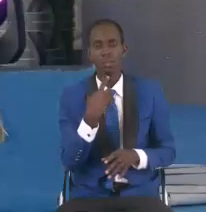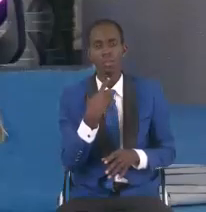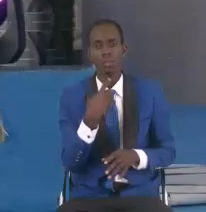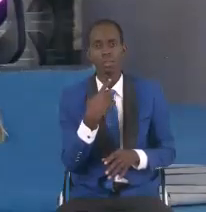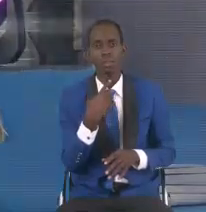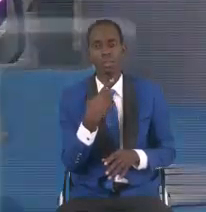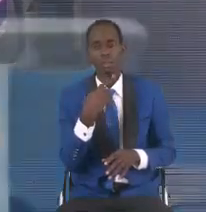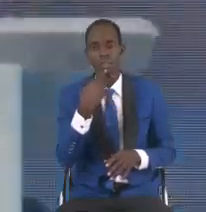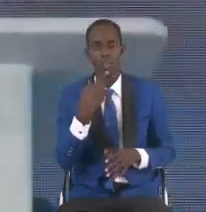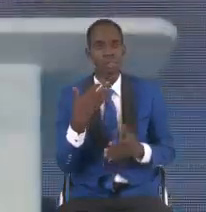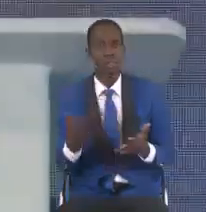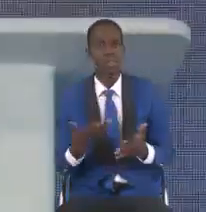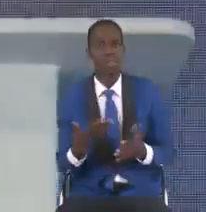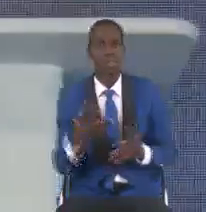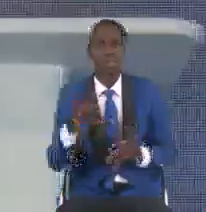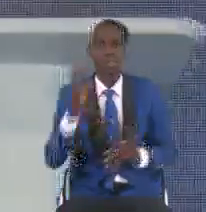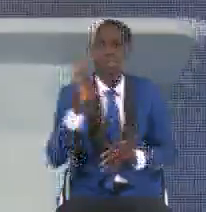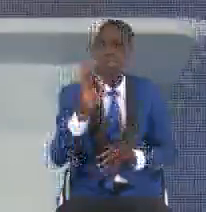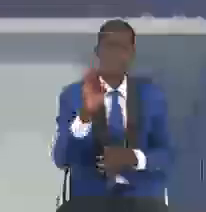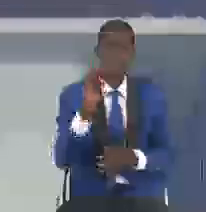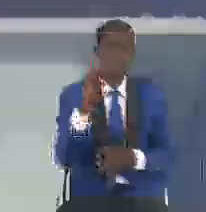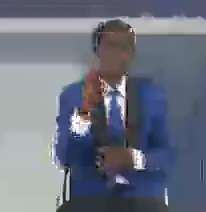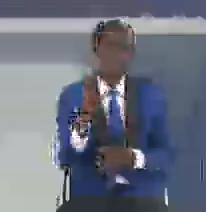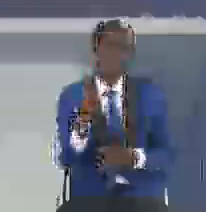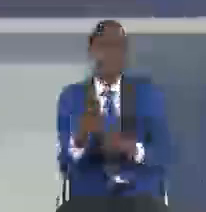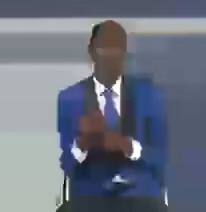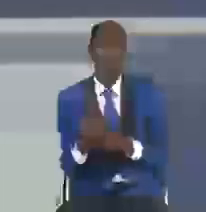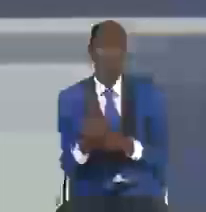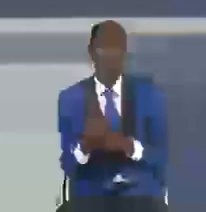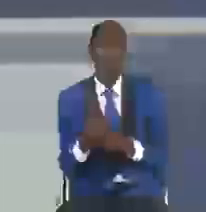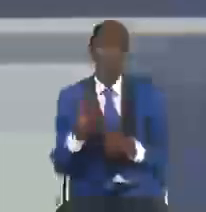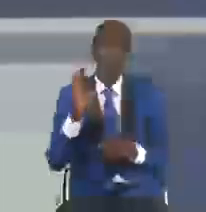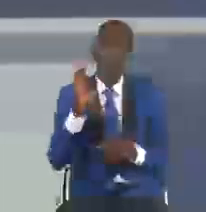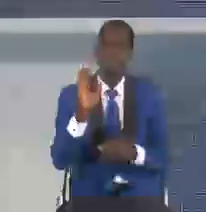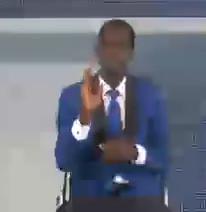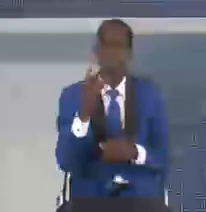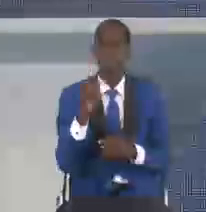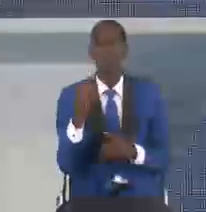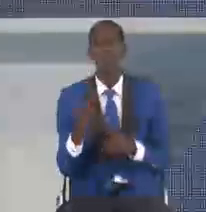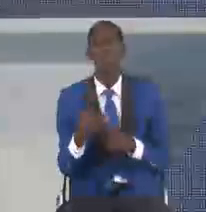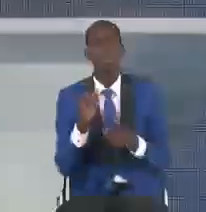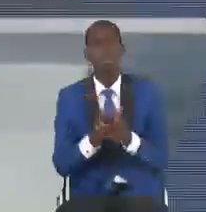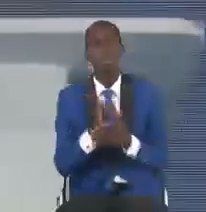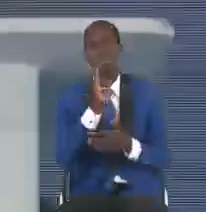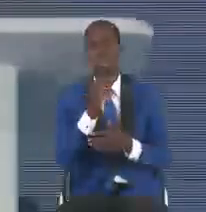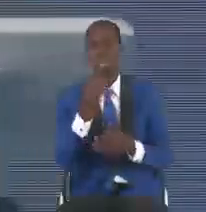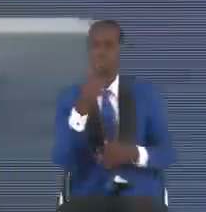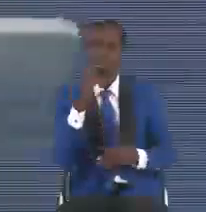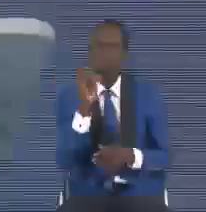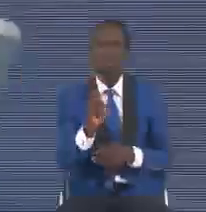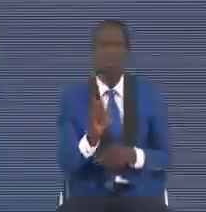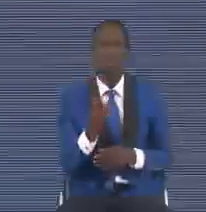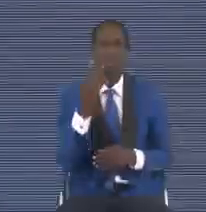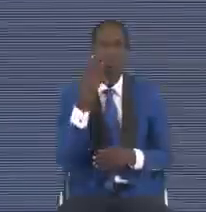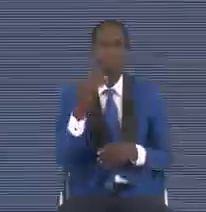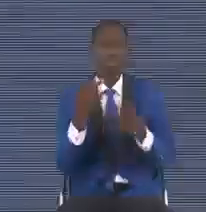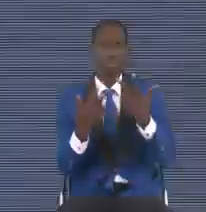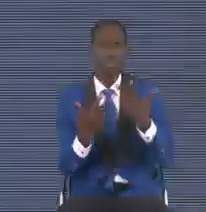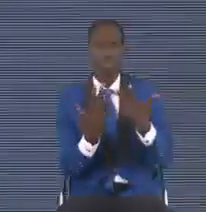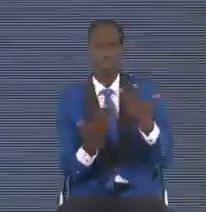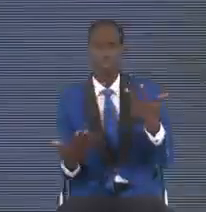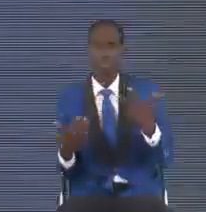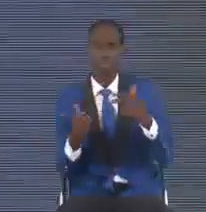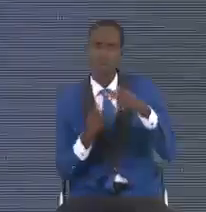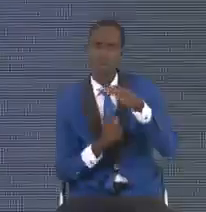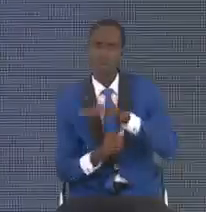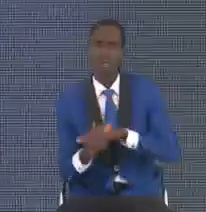says, preach the word. Preach the word. That's the charge. We're looking at three things. Number one,